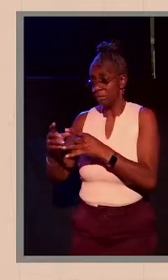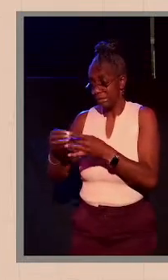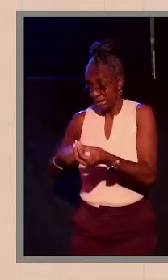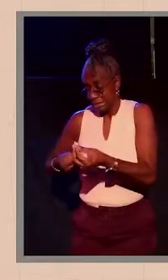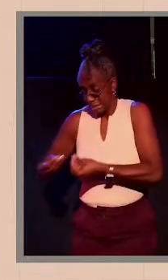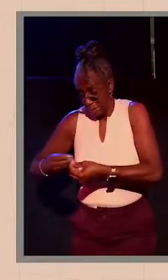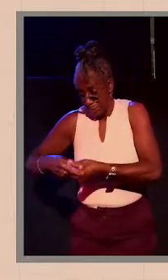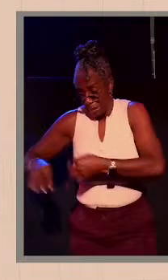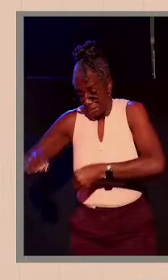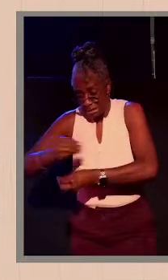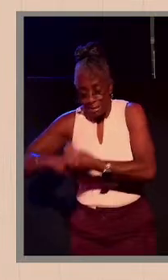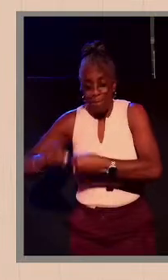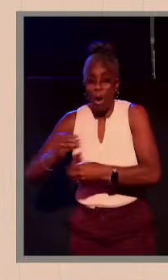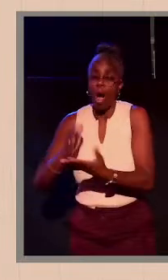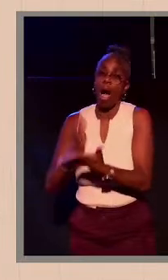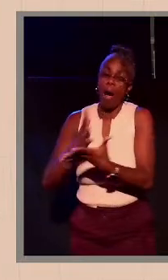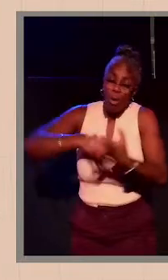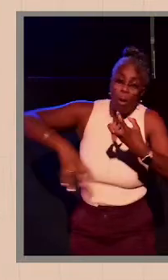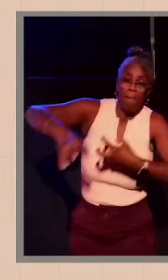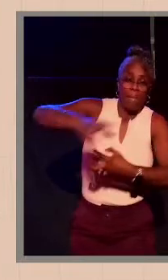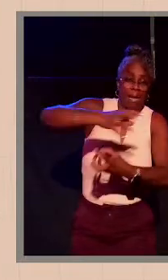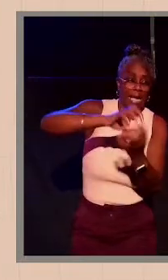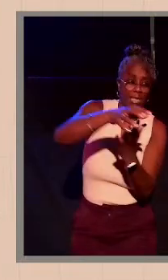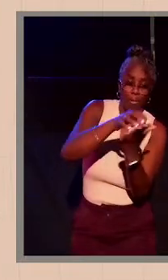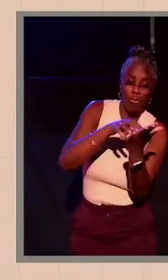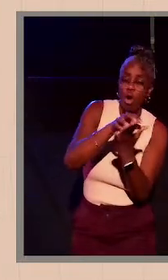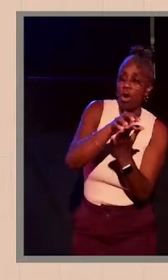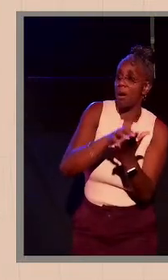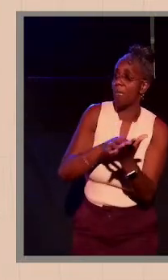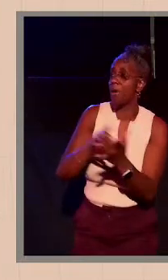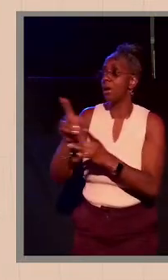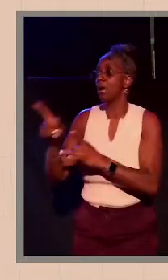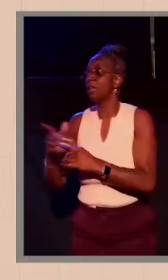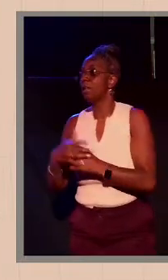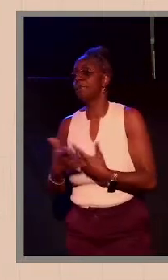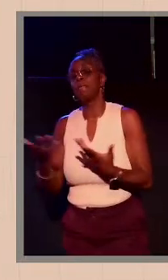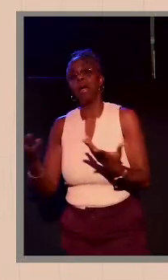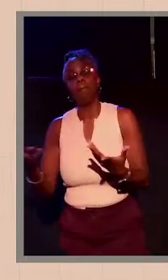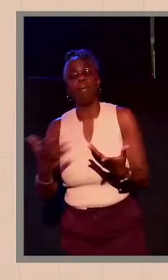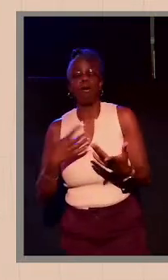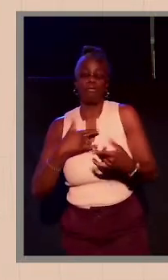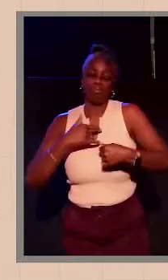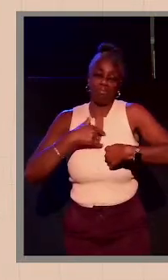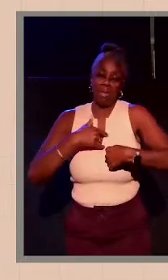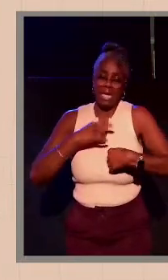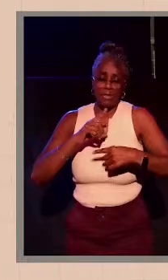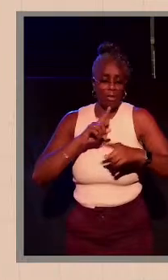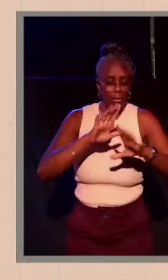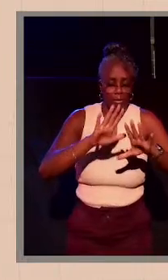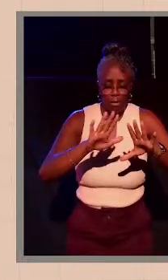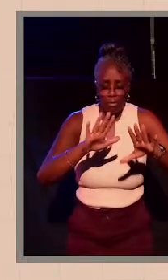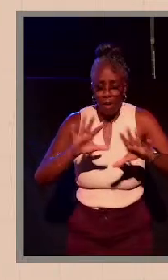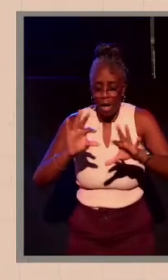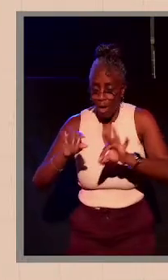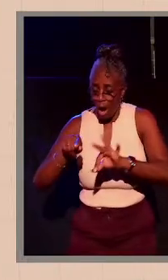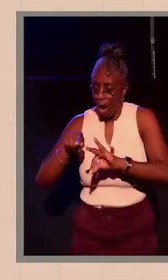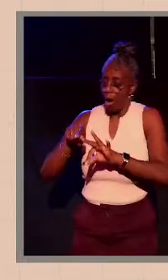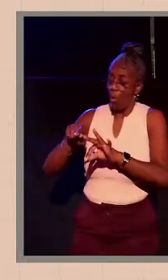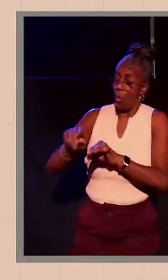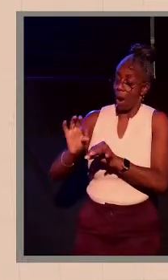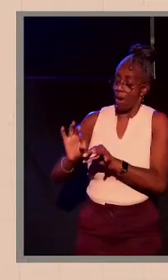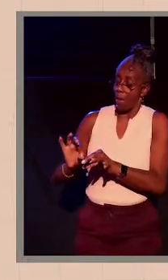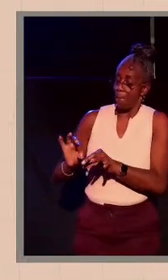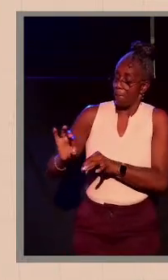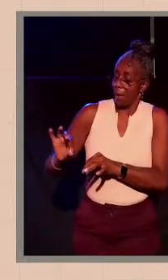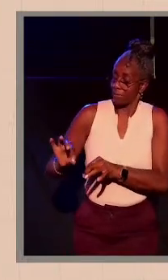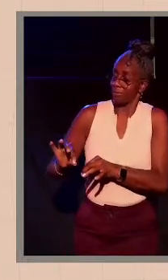are quite hard to make accessible, but I think... I imagine it takes an hour to find that little button. Yes, it possibly